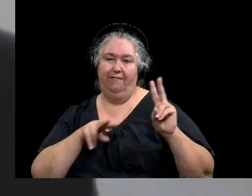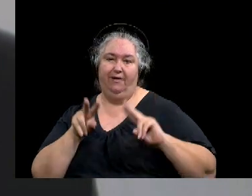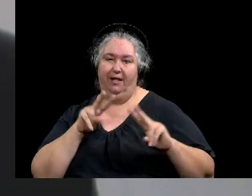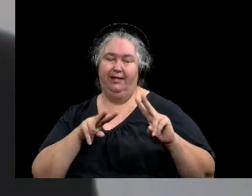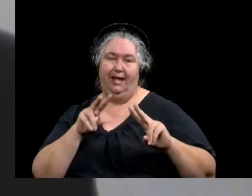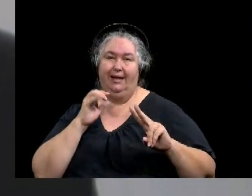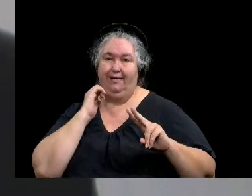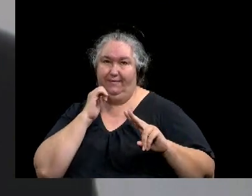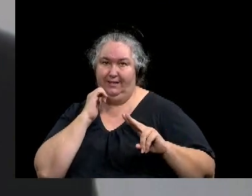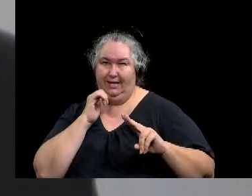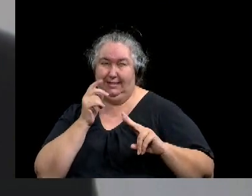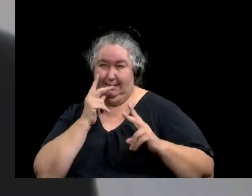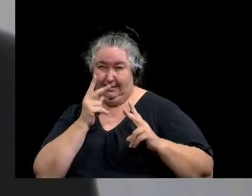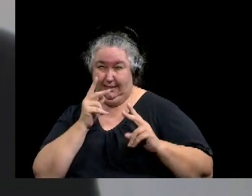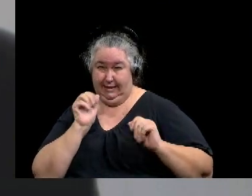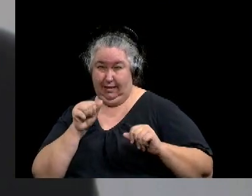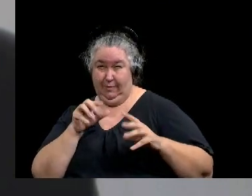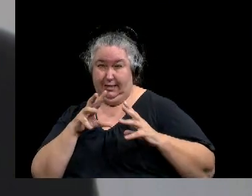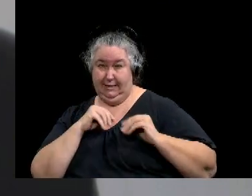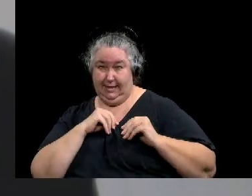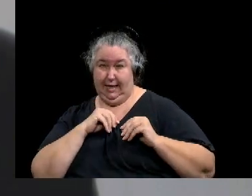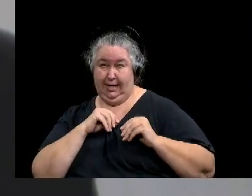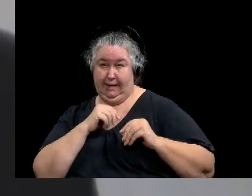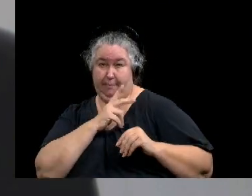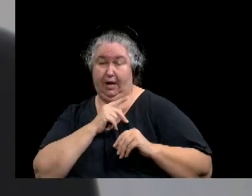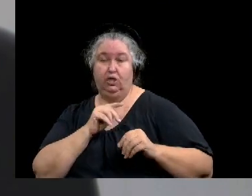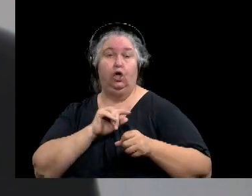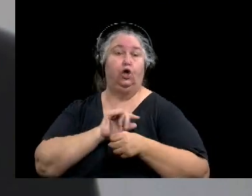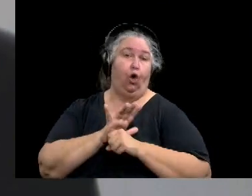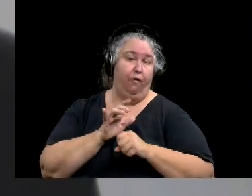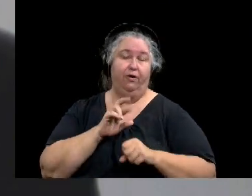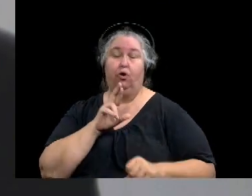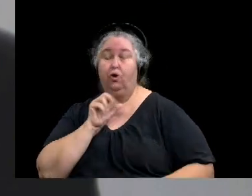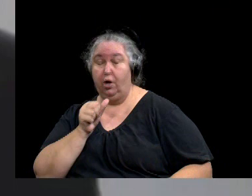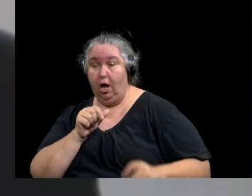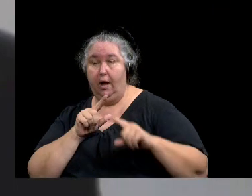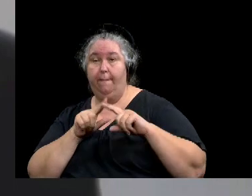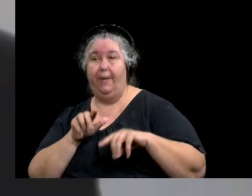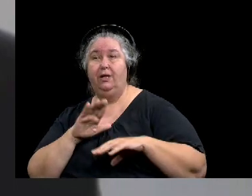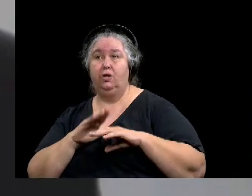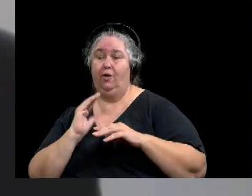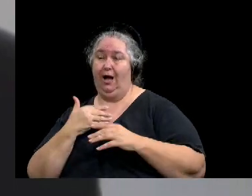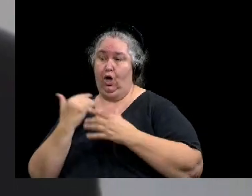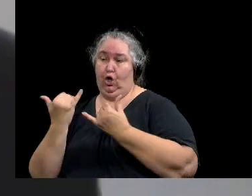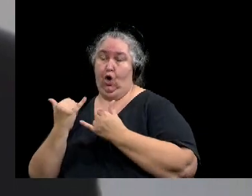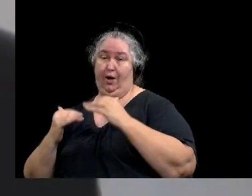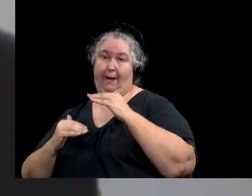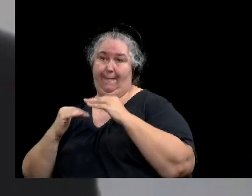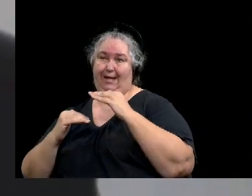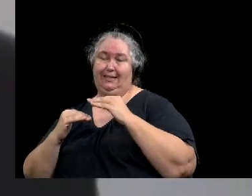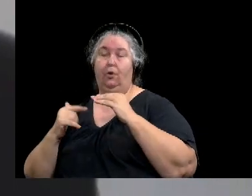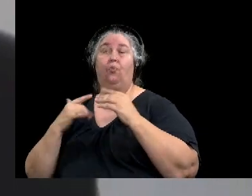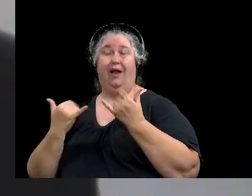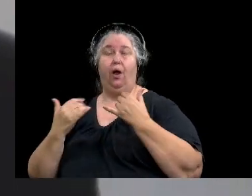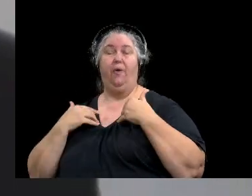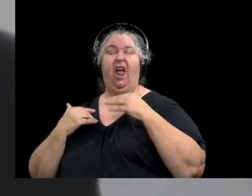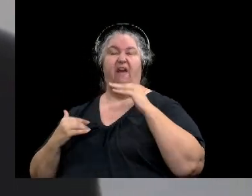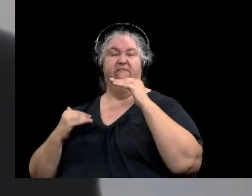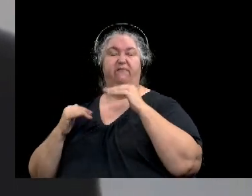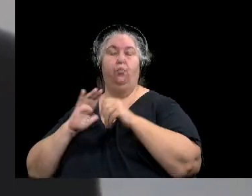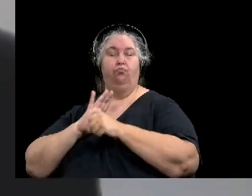well as to whether we can take patients, COVID or non-COVID patients, based upon our current capacity. And right now we have capacity.